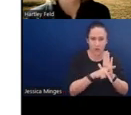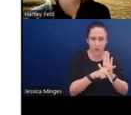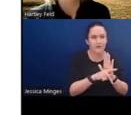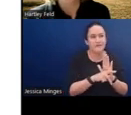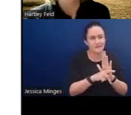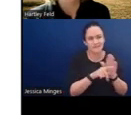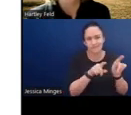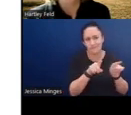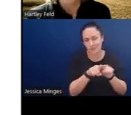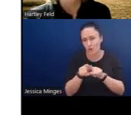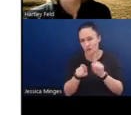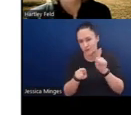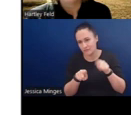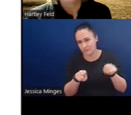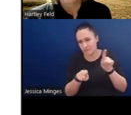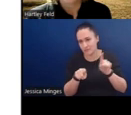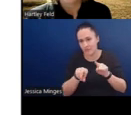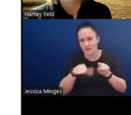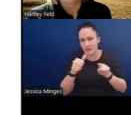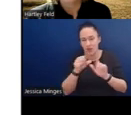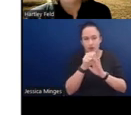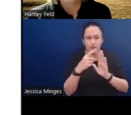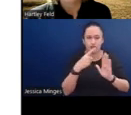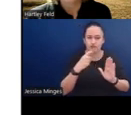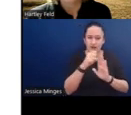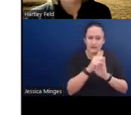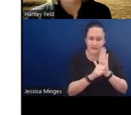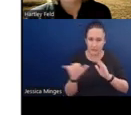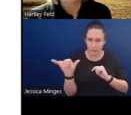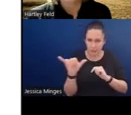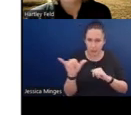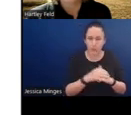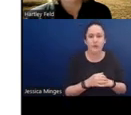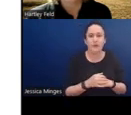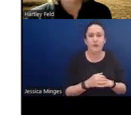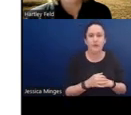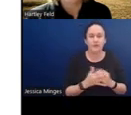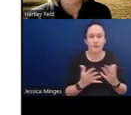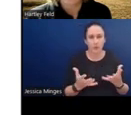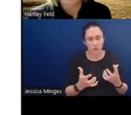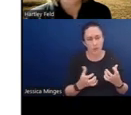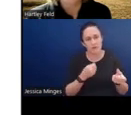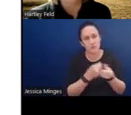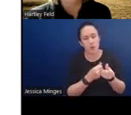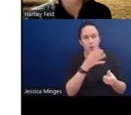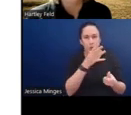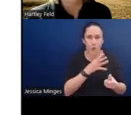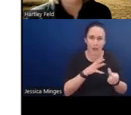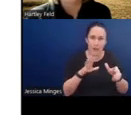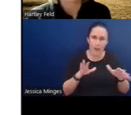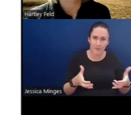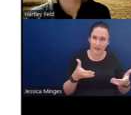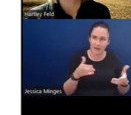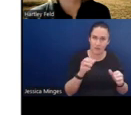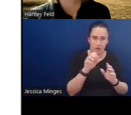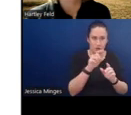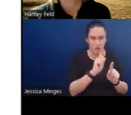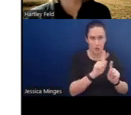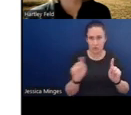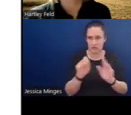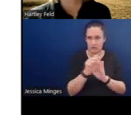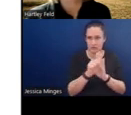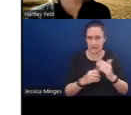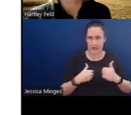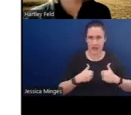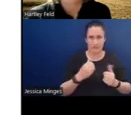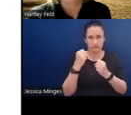states that are in red. And so we want to support women in the states that have these restrictions,